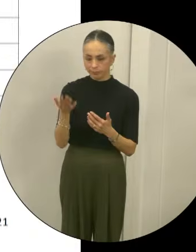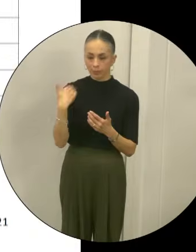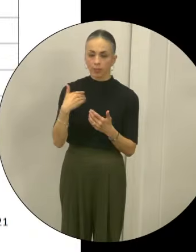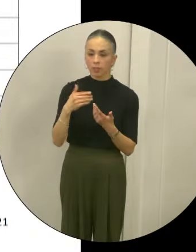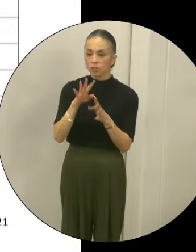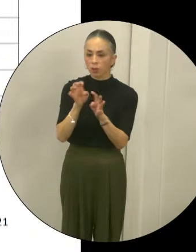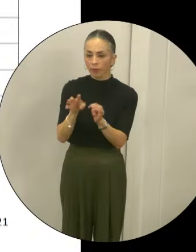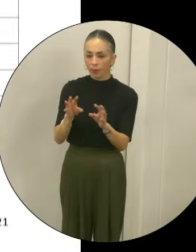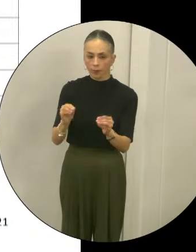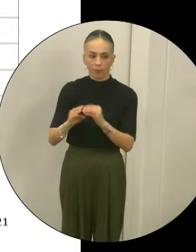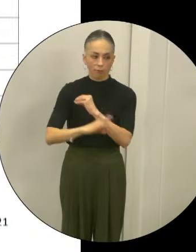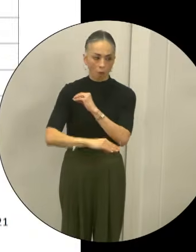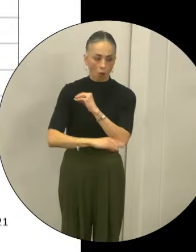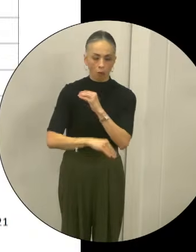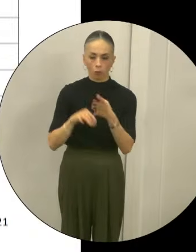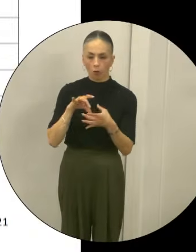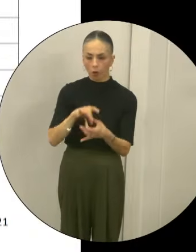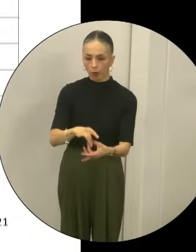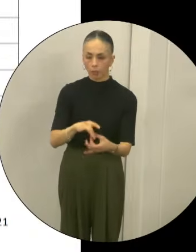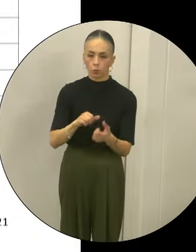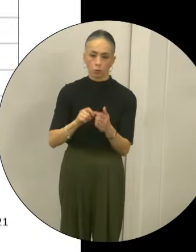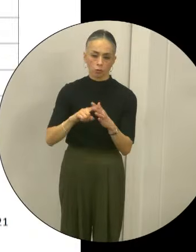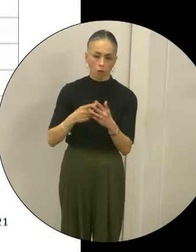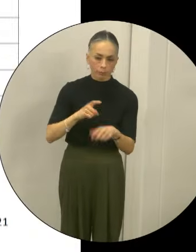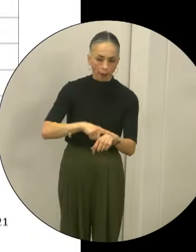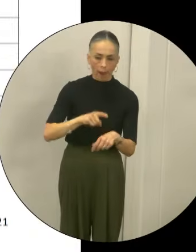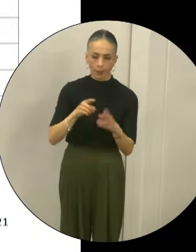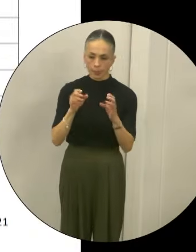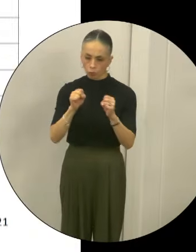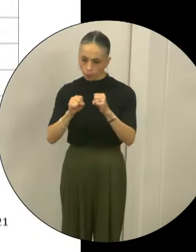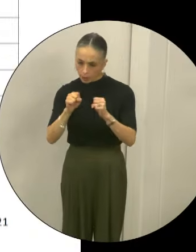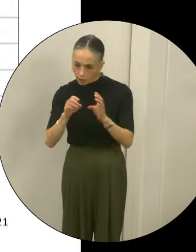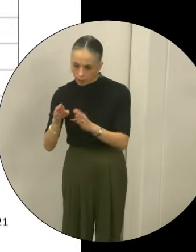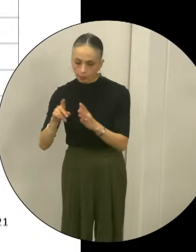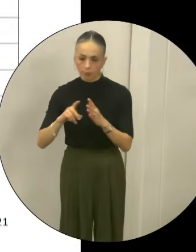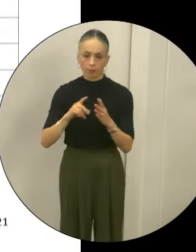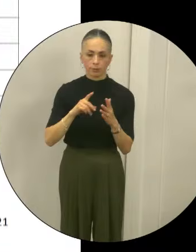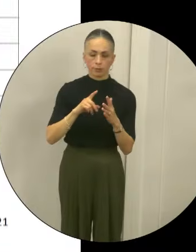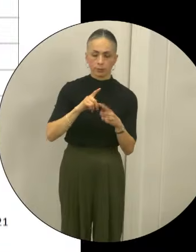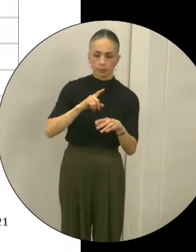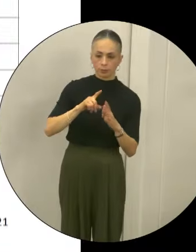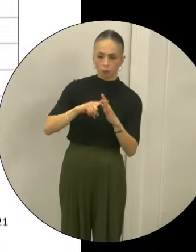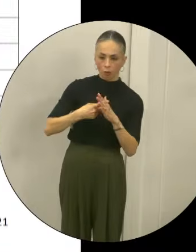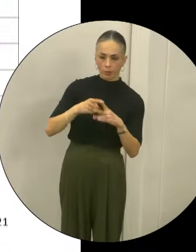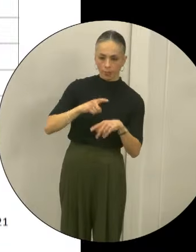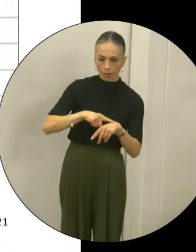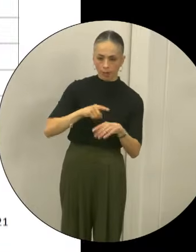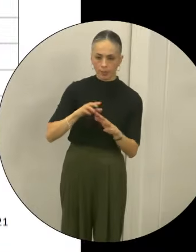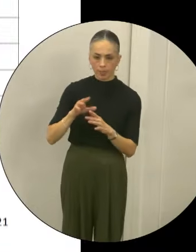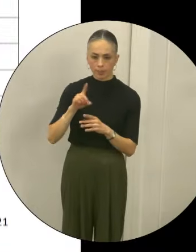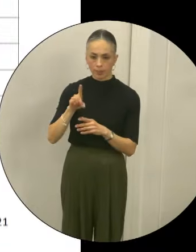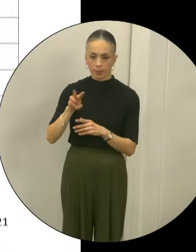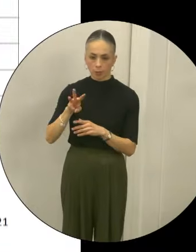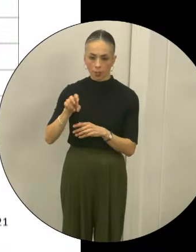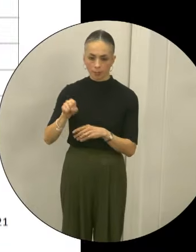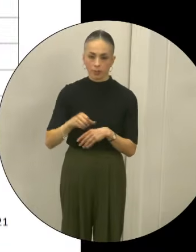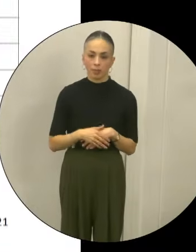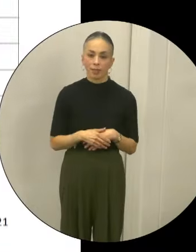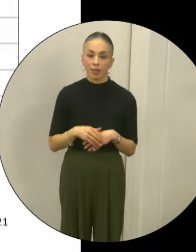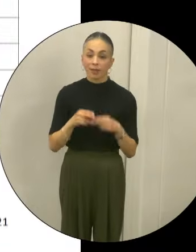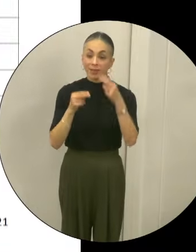pertaining to the school start times and the strategic plan in addition to the DWS. This slide shows